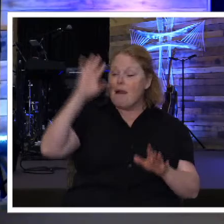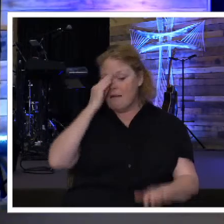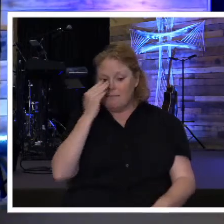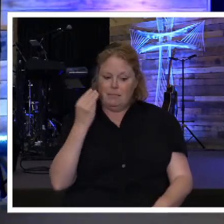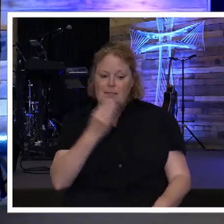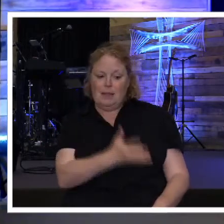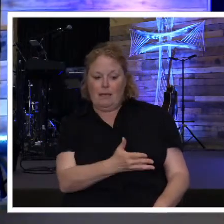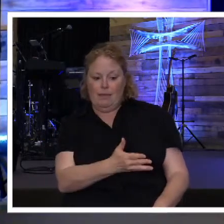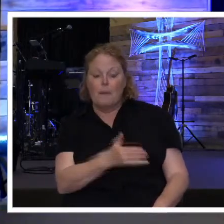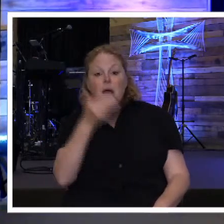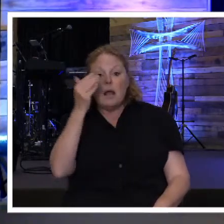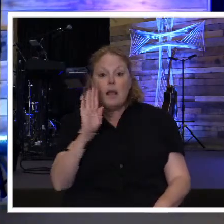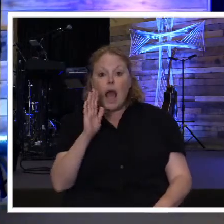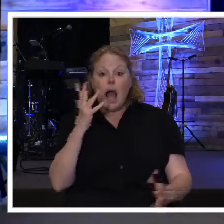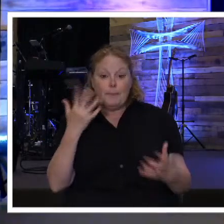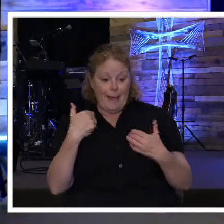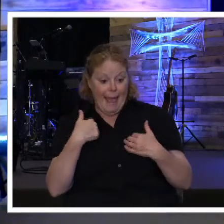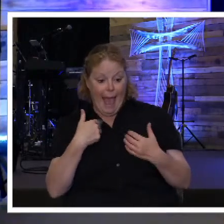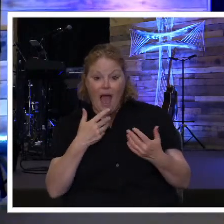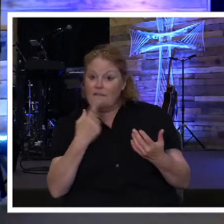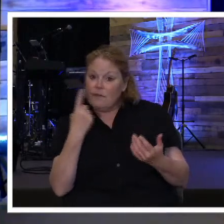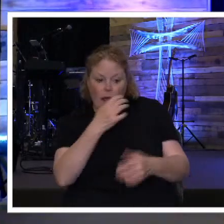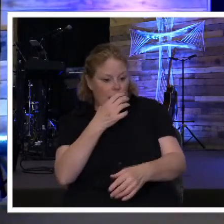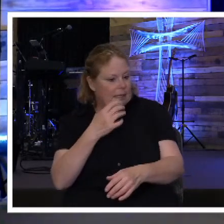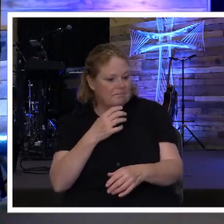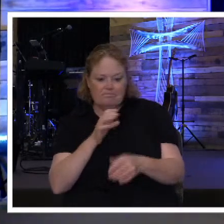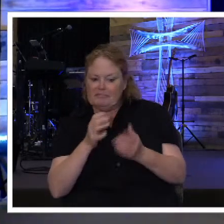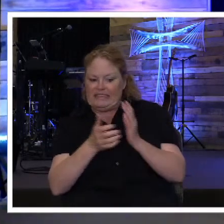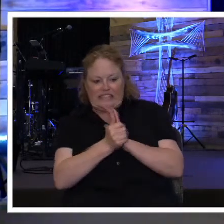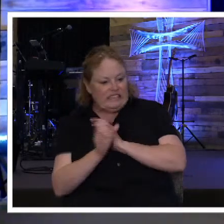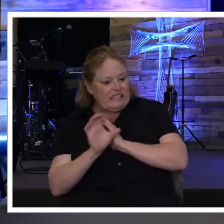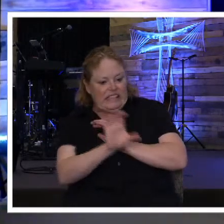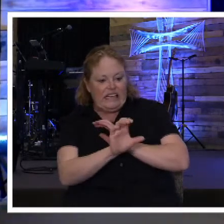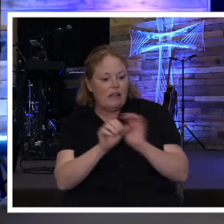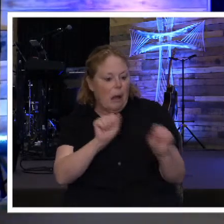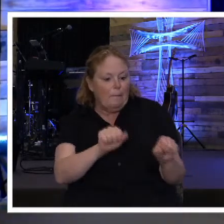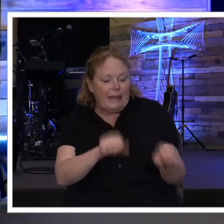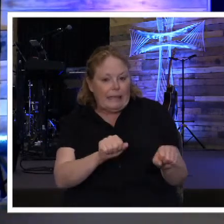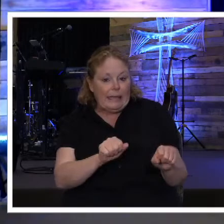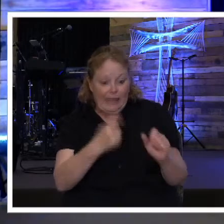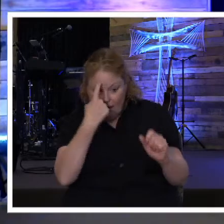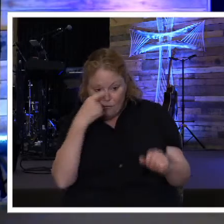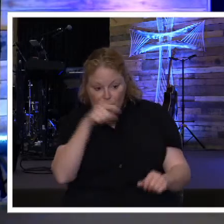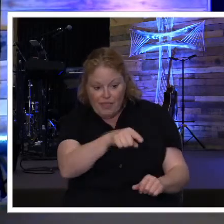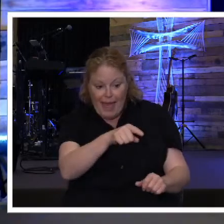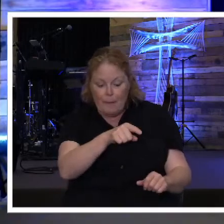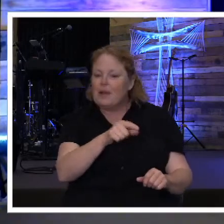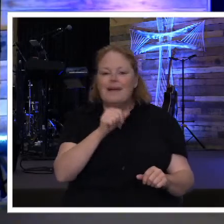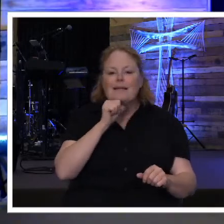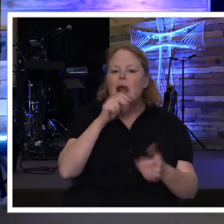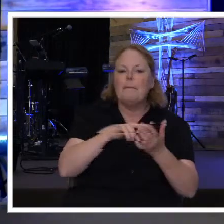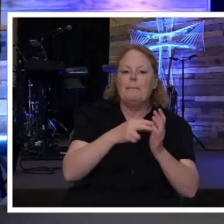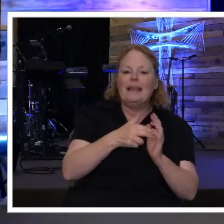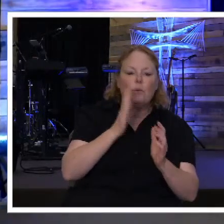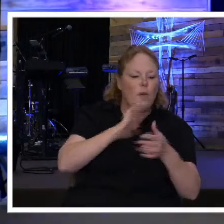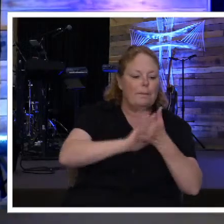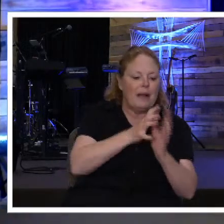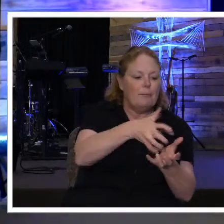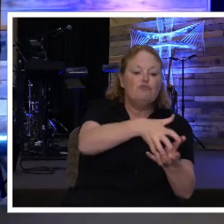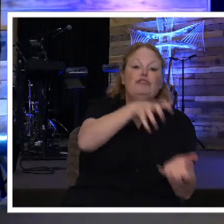passion and a power and a direction for their life that does not include earning potential more than the will of God for your children.